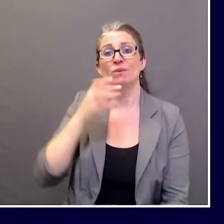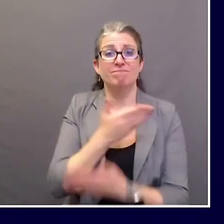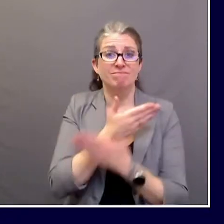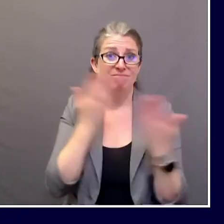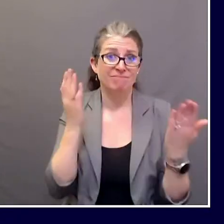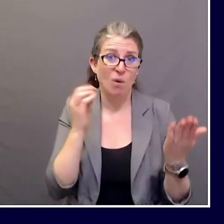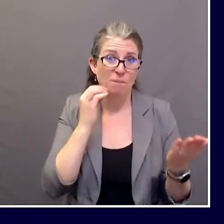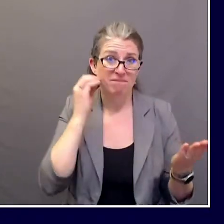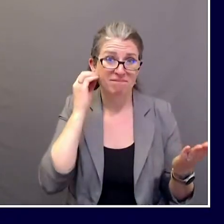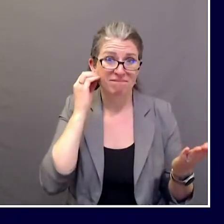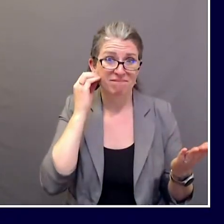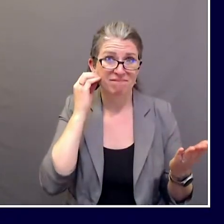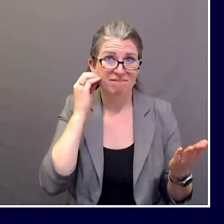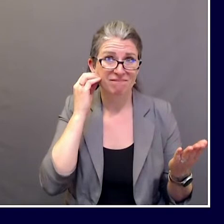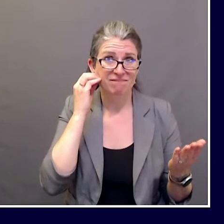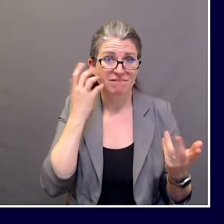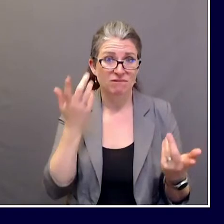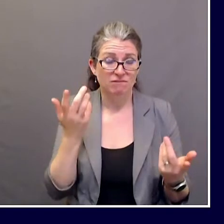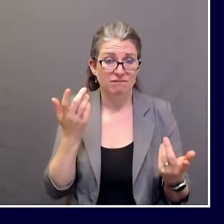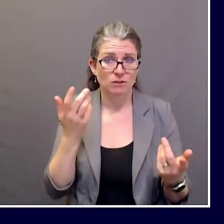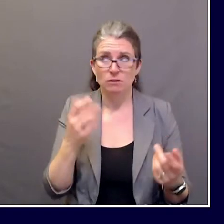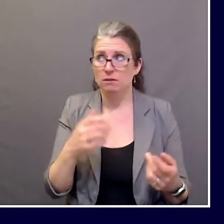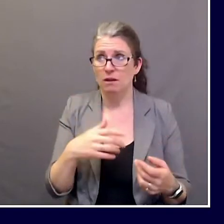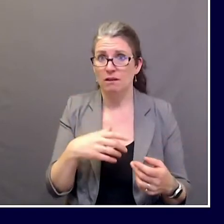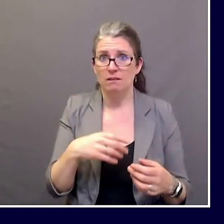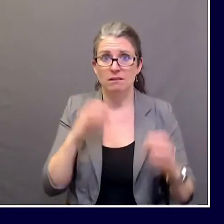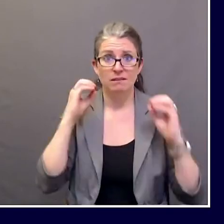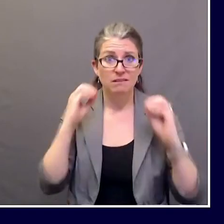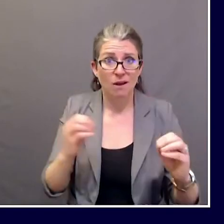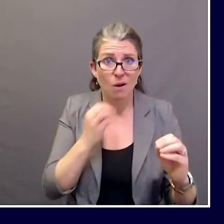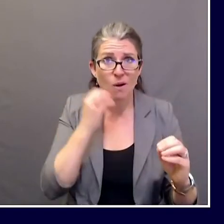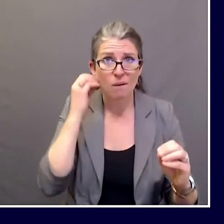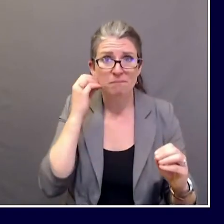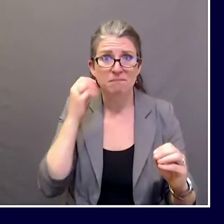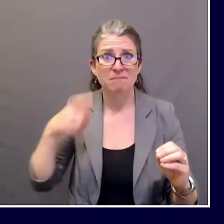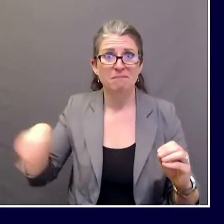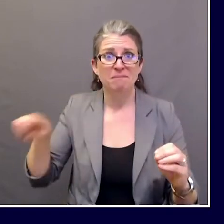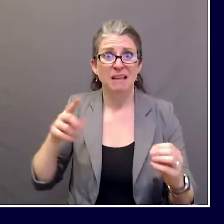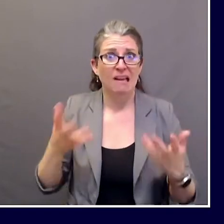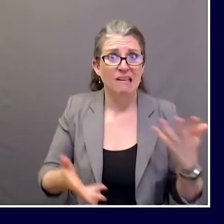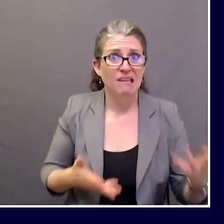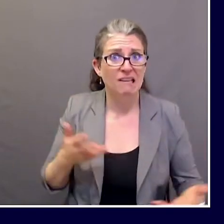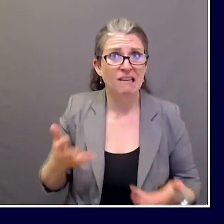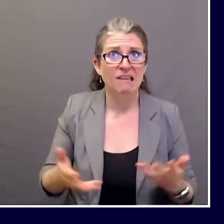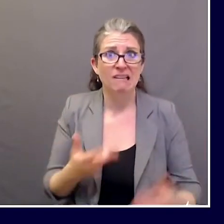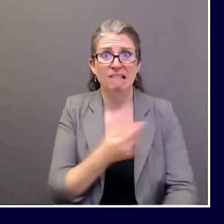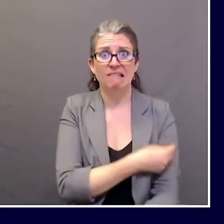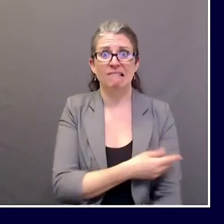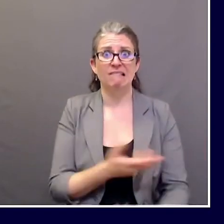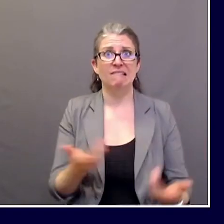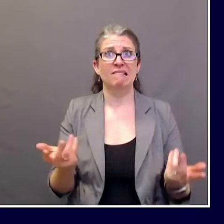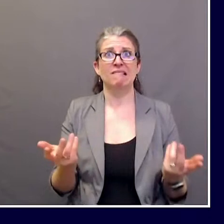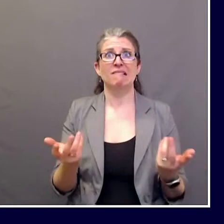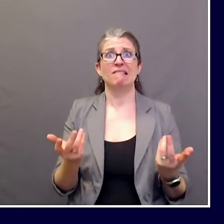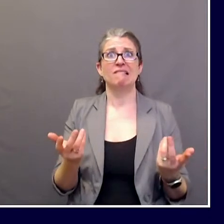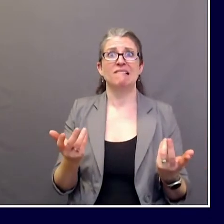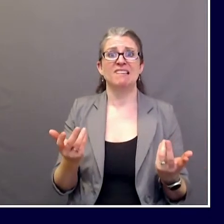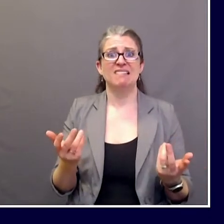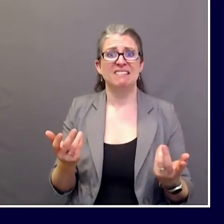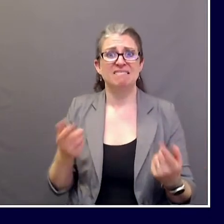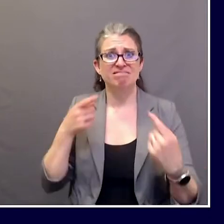in general about how you'll be able to reach those groups going forward in light of this holdup?